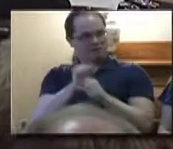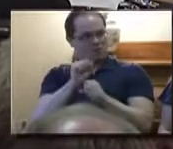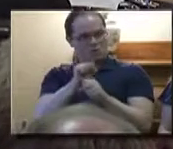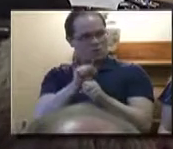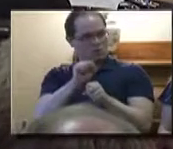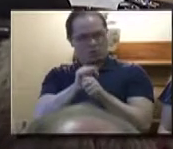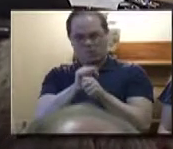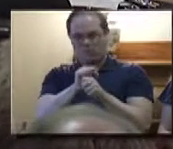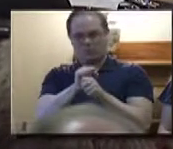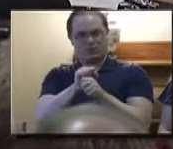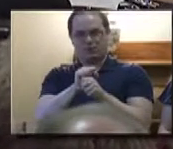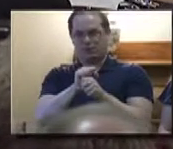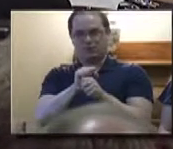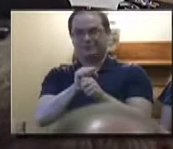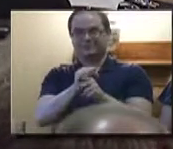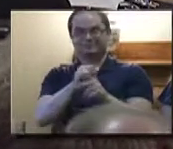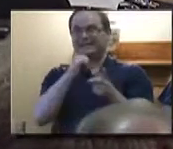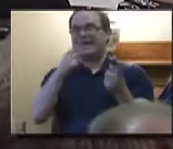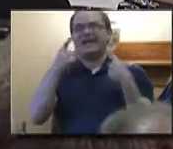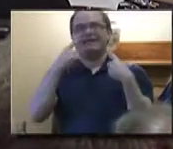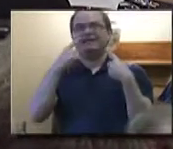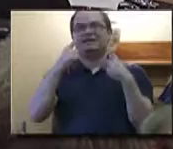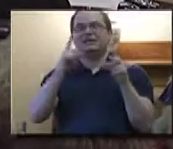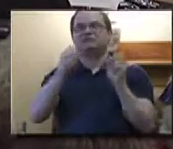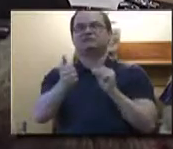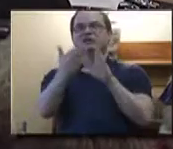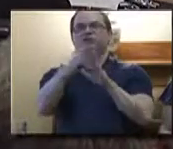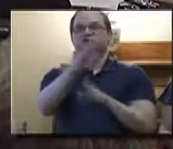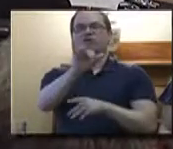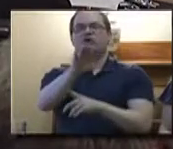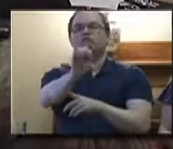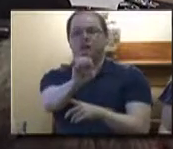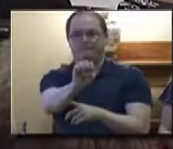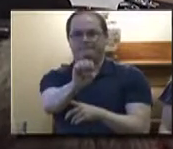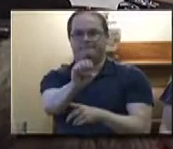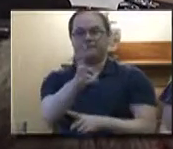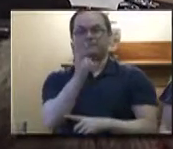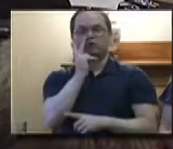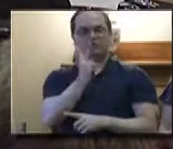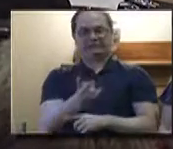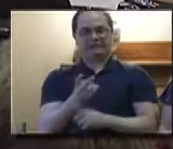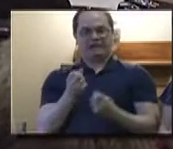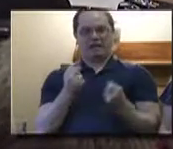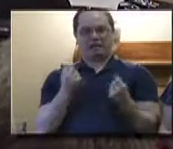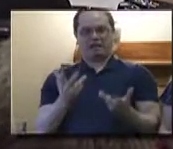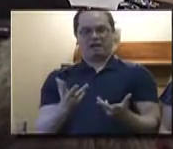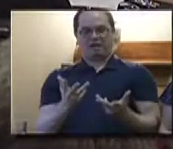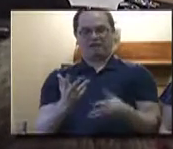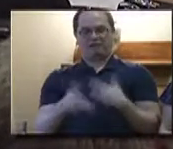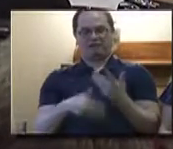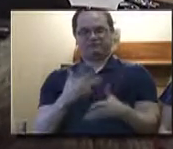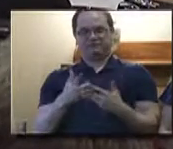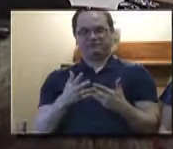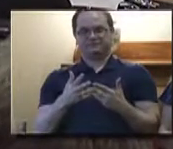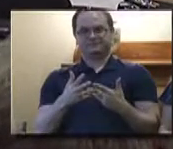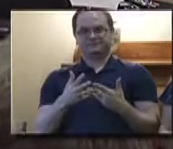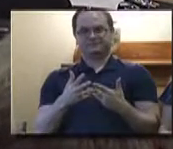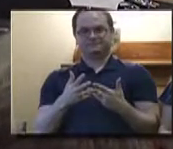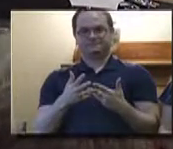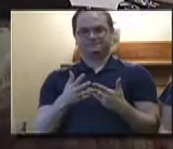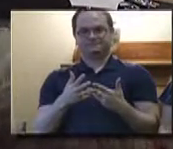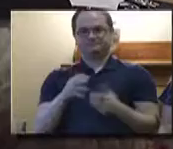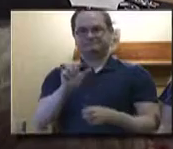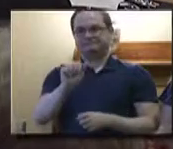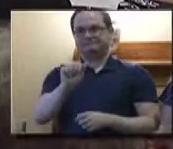directly. It doesn't deal with their crimes in particular, but you see a lot of angst coming